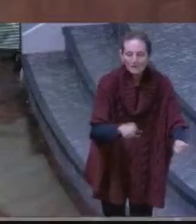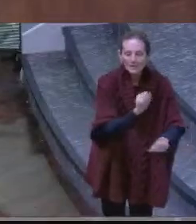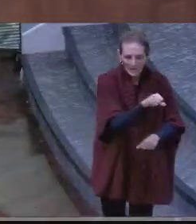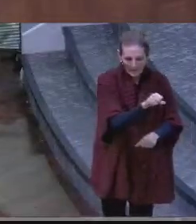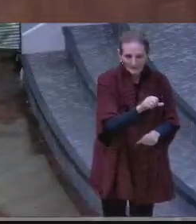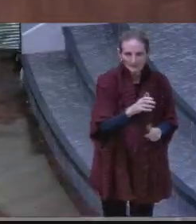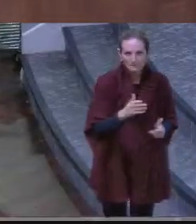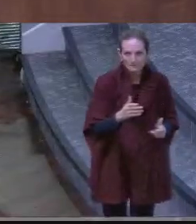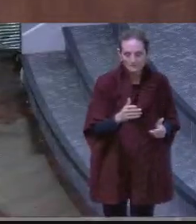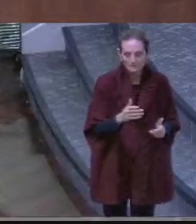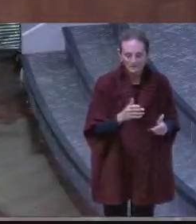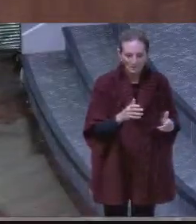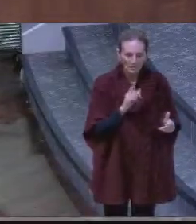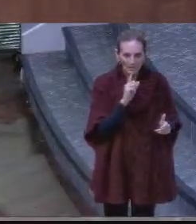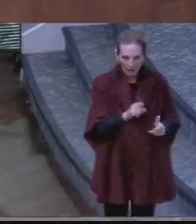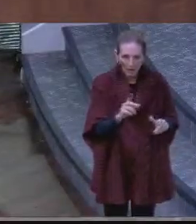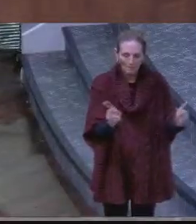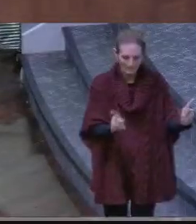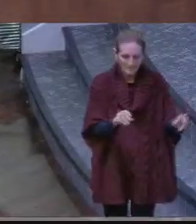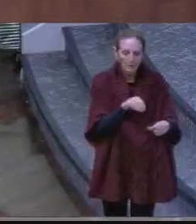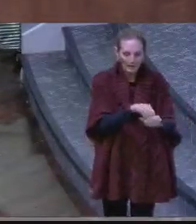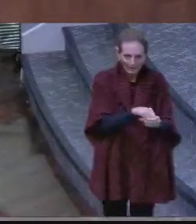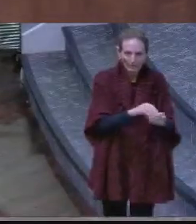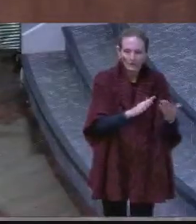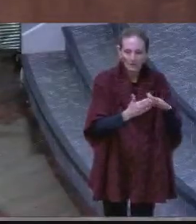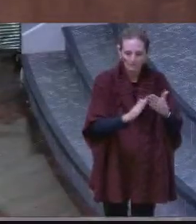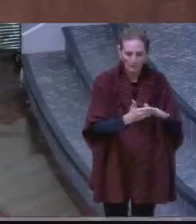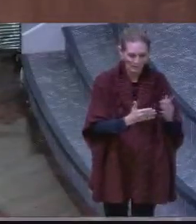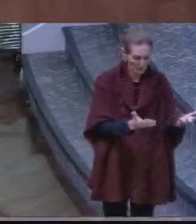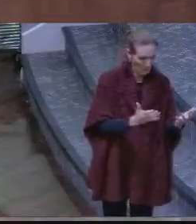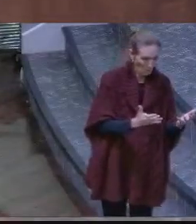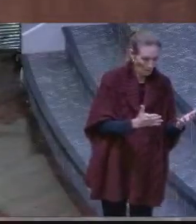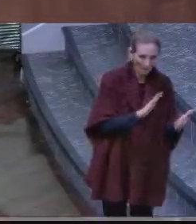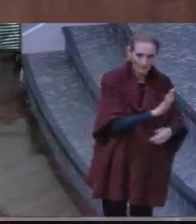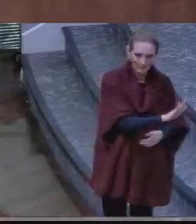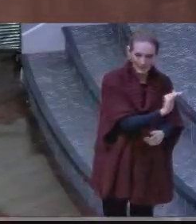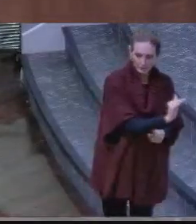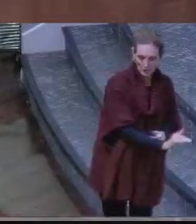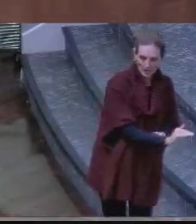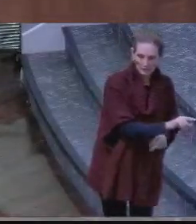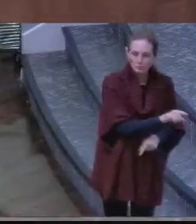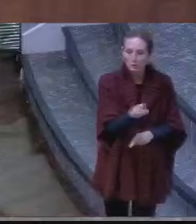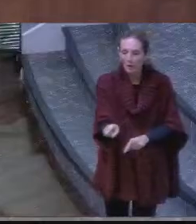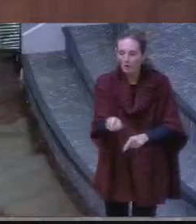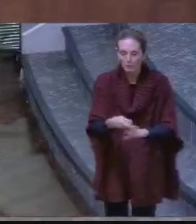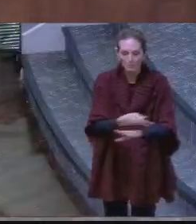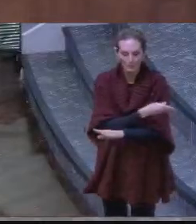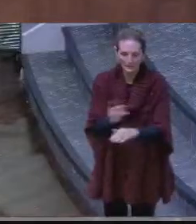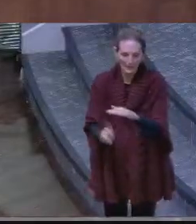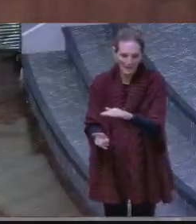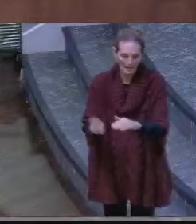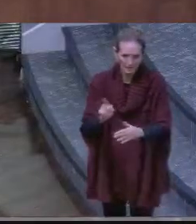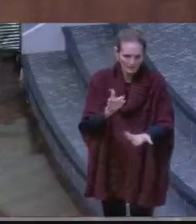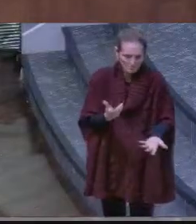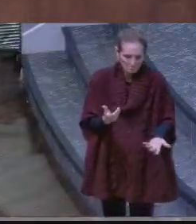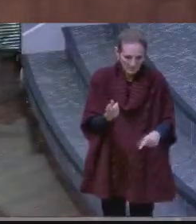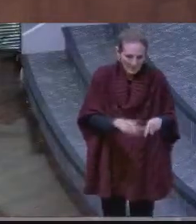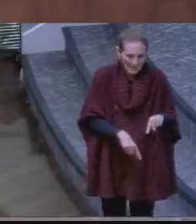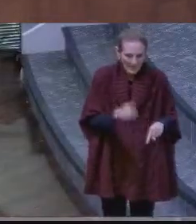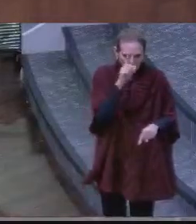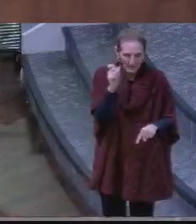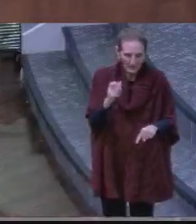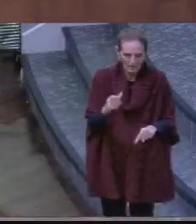are people within our community who want their kid in pre-K that don't have a space simply because we've hit our